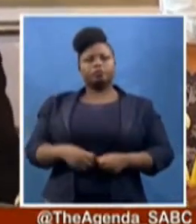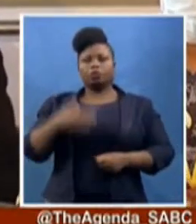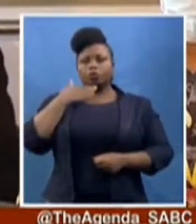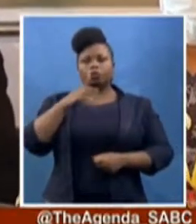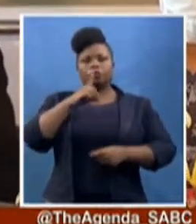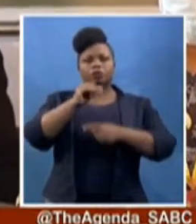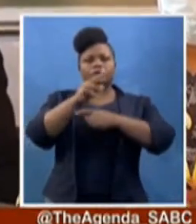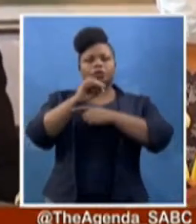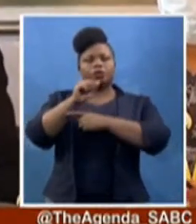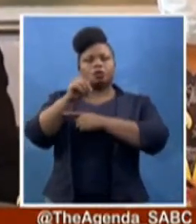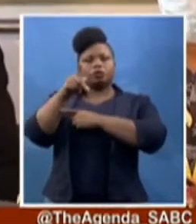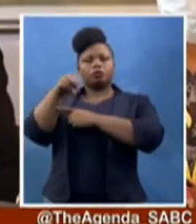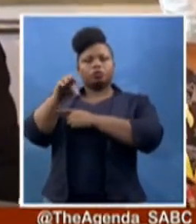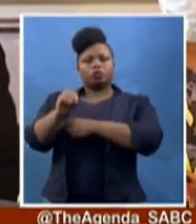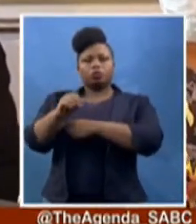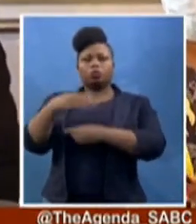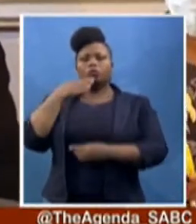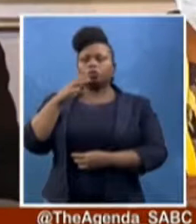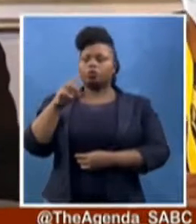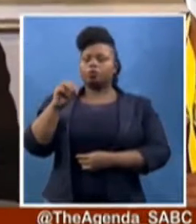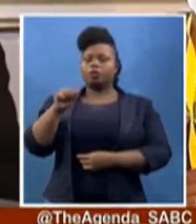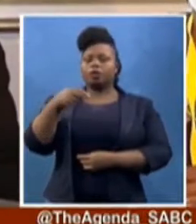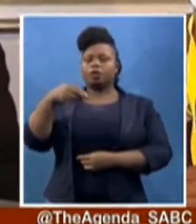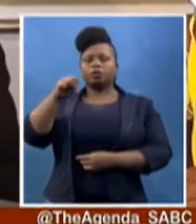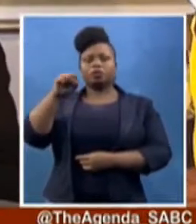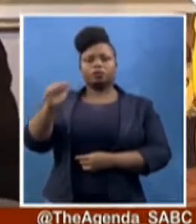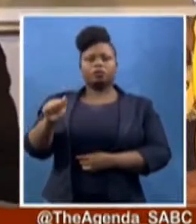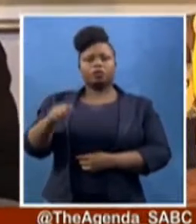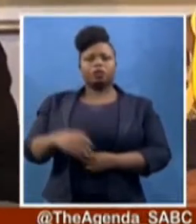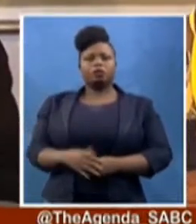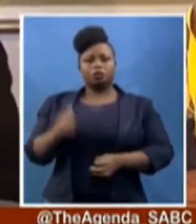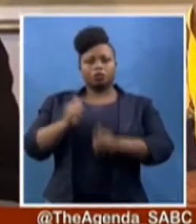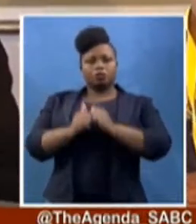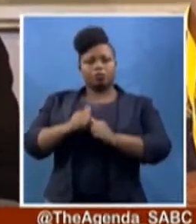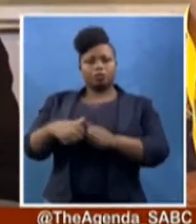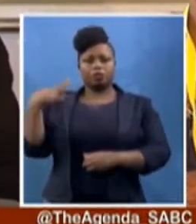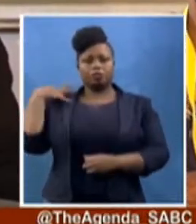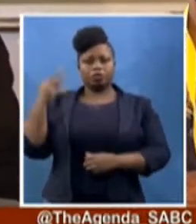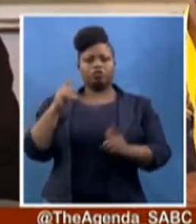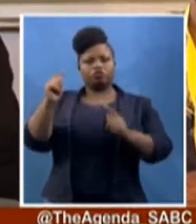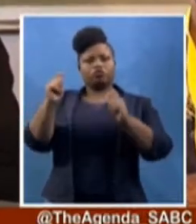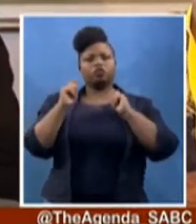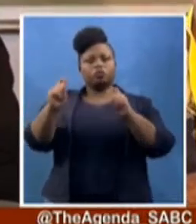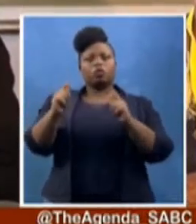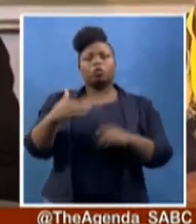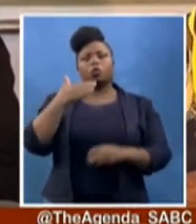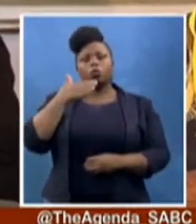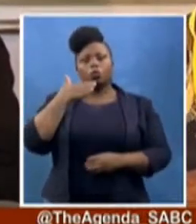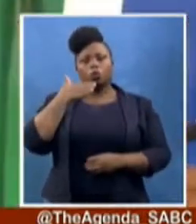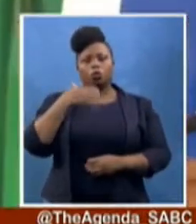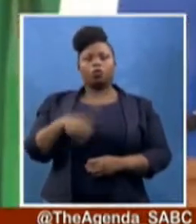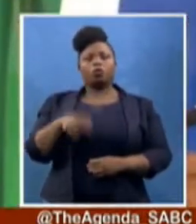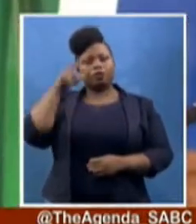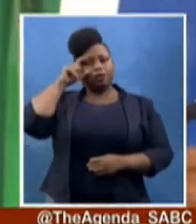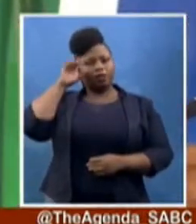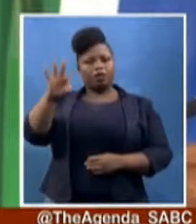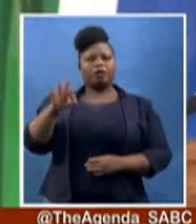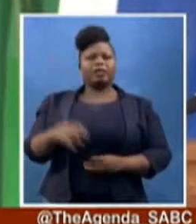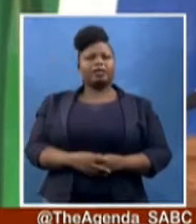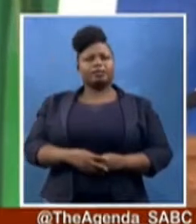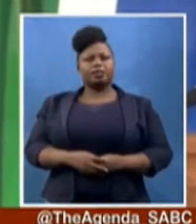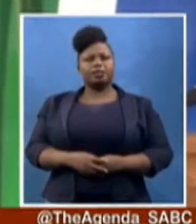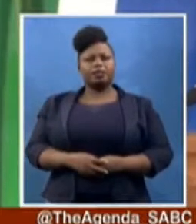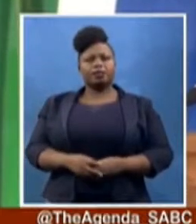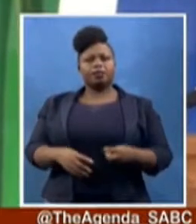my brother, Minister of Transport, Mr. Fikile Vutambalula, the son of the soil, my big sister, Minister of